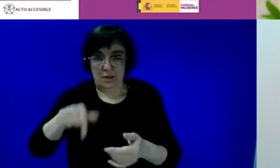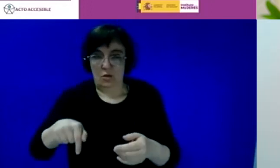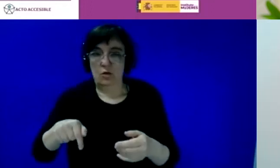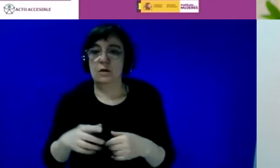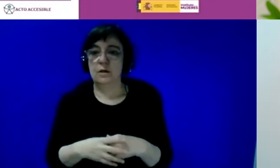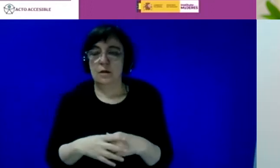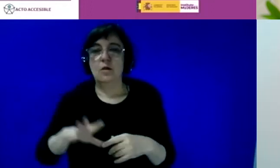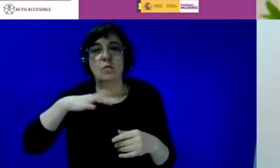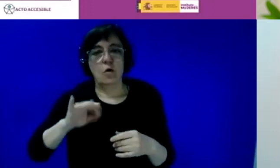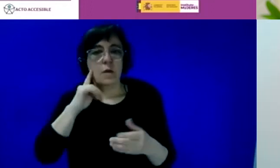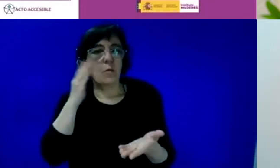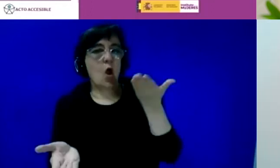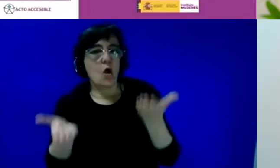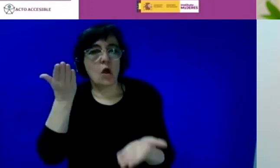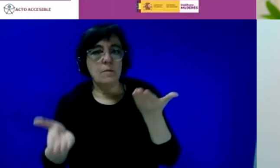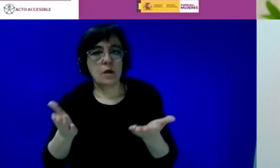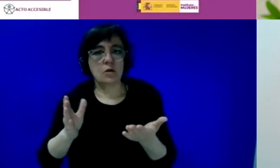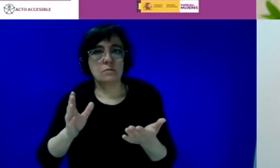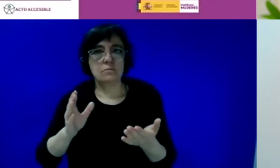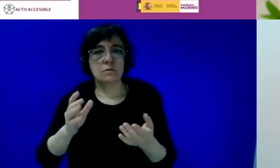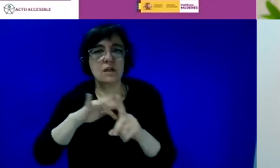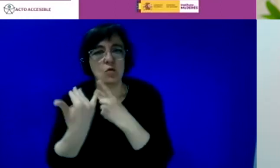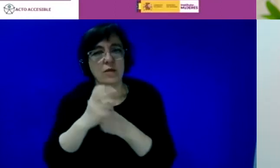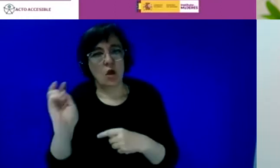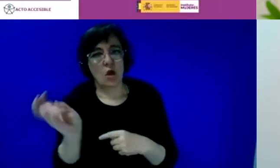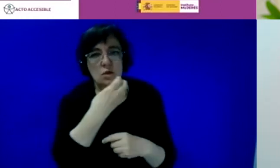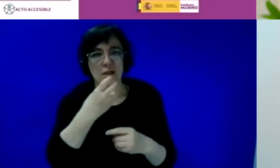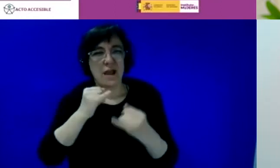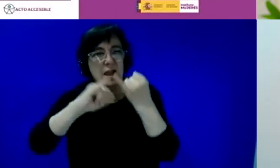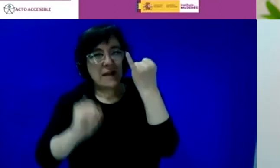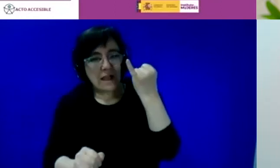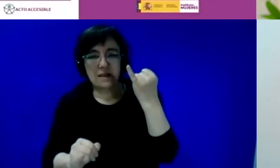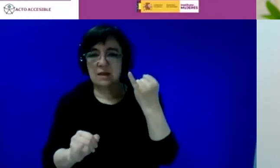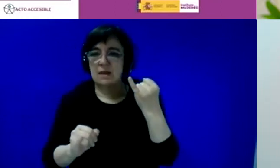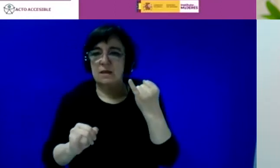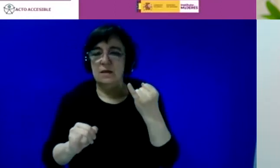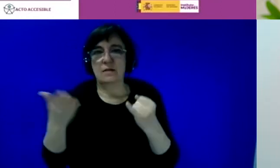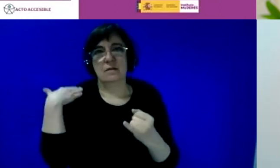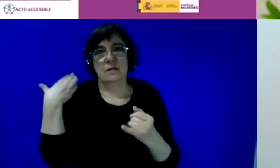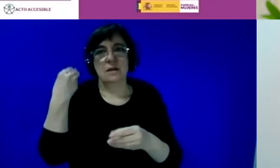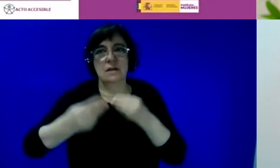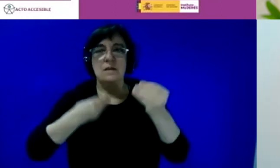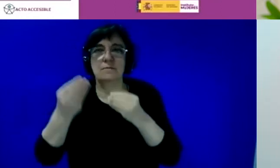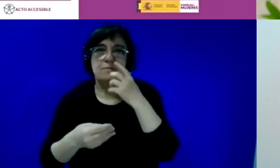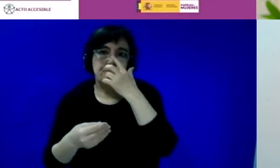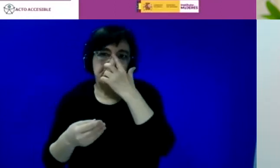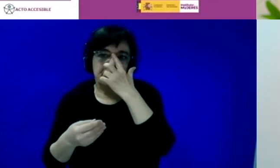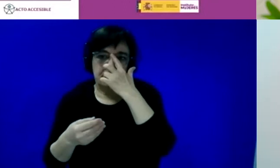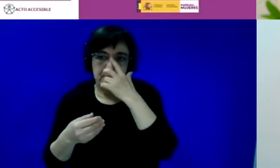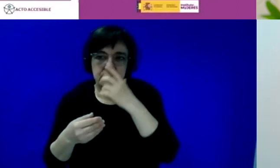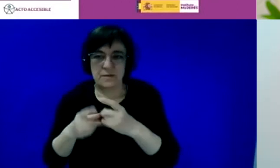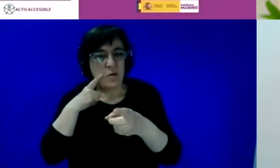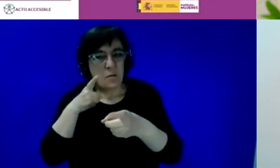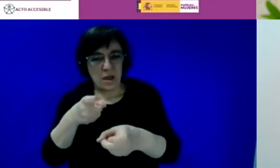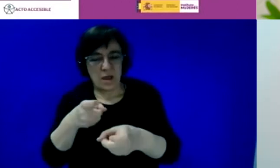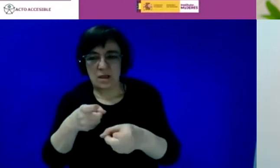the crisis, the previous crisis after the Syrian war, we've already now, within the last